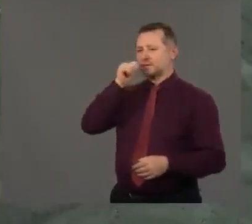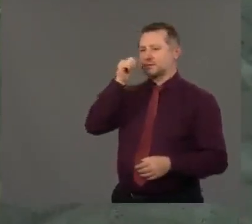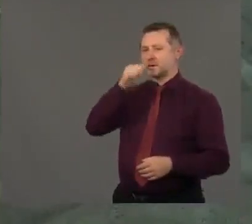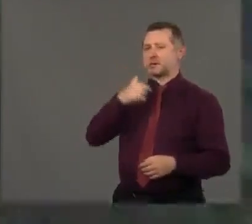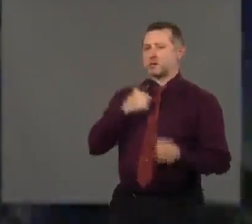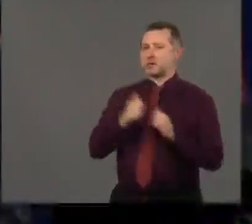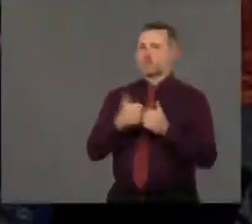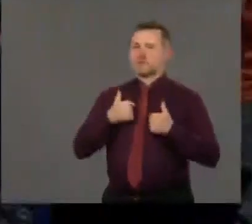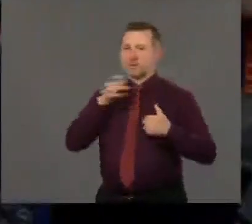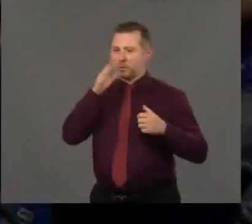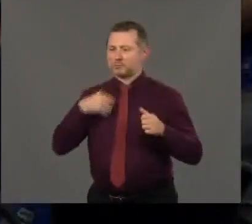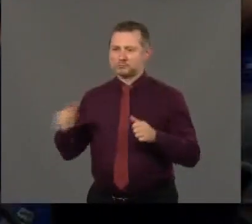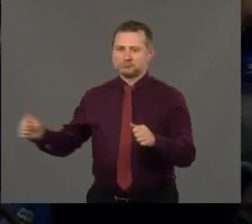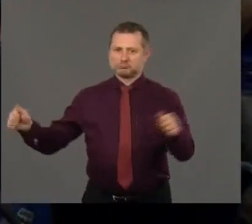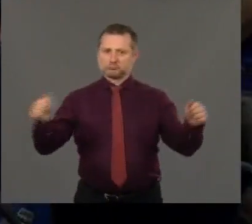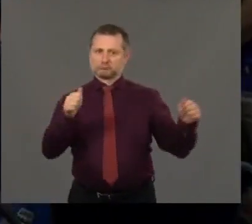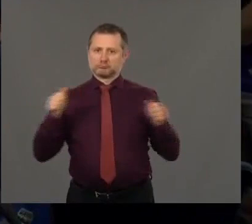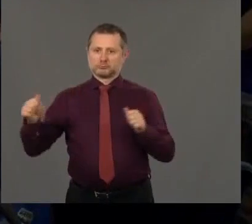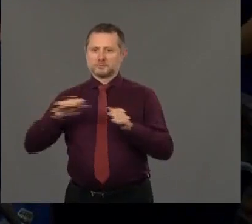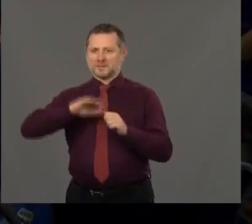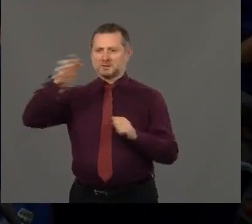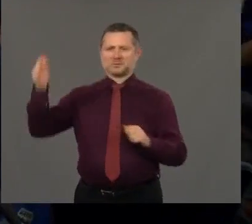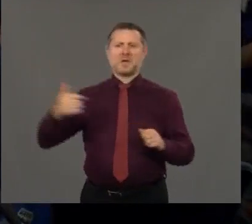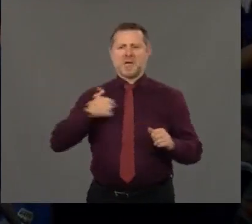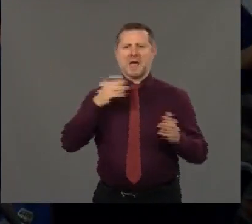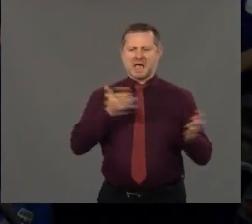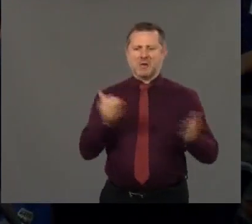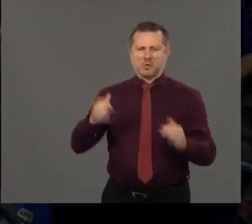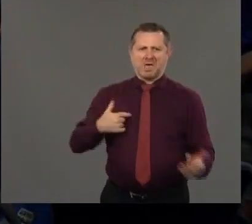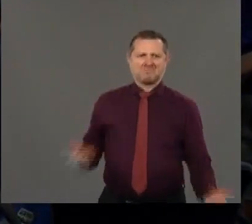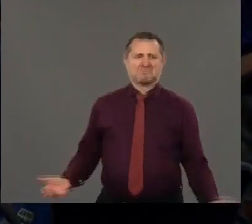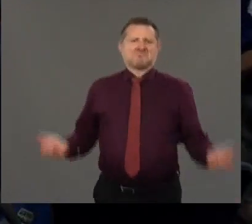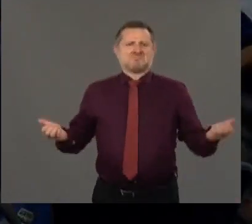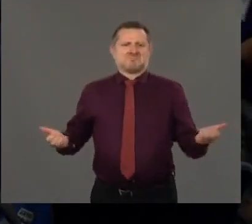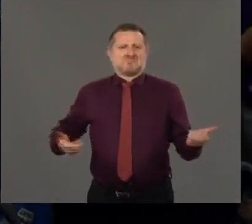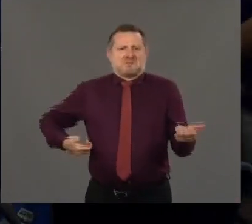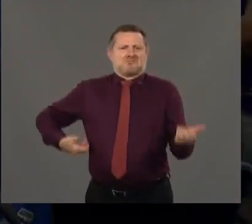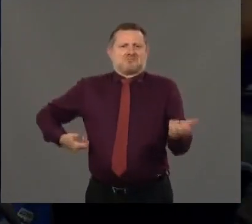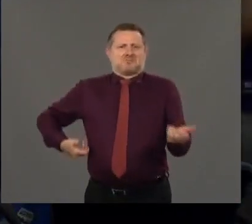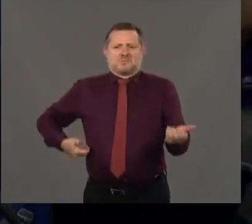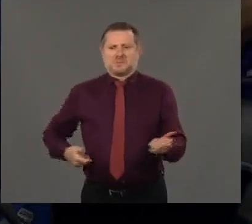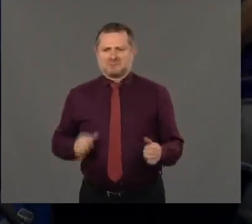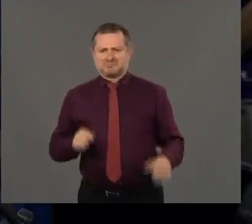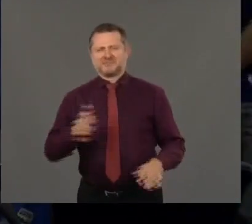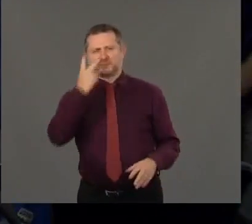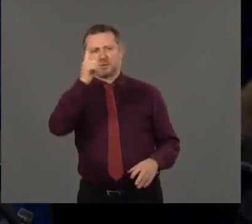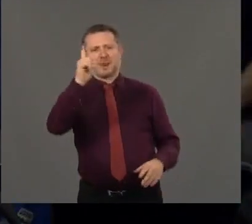It's styrofoam. I can carry it. I'll see you guys.